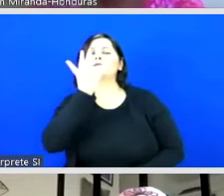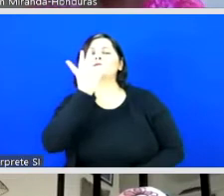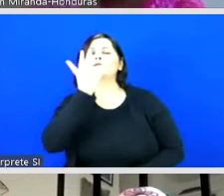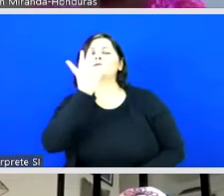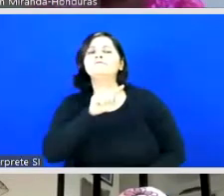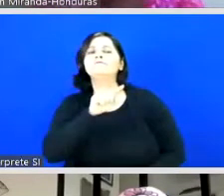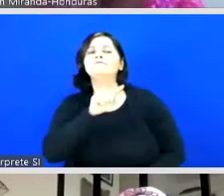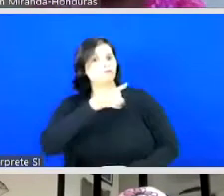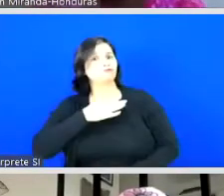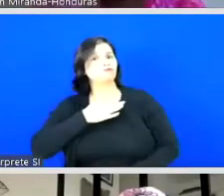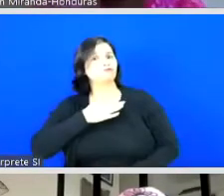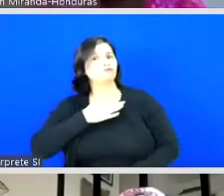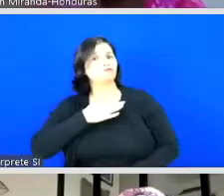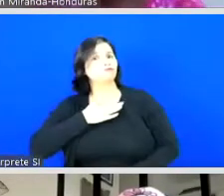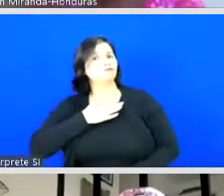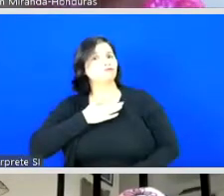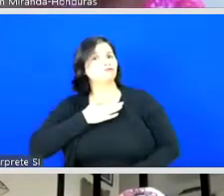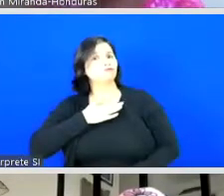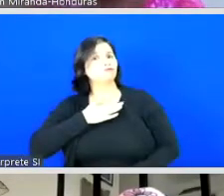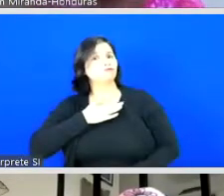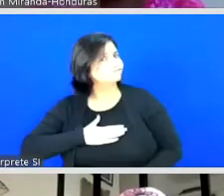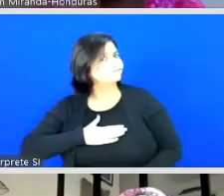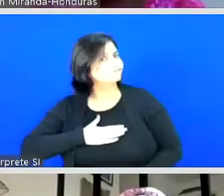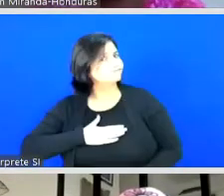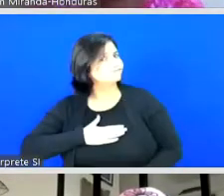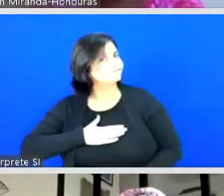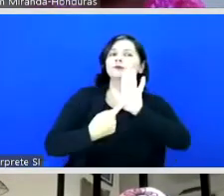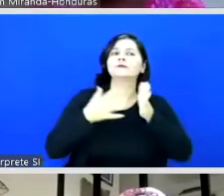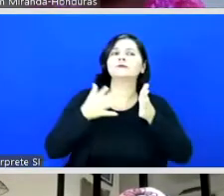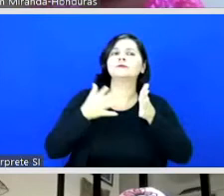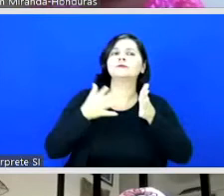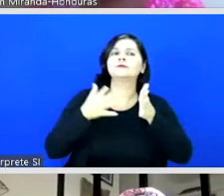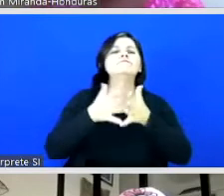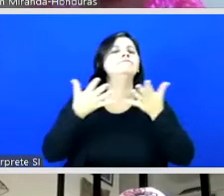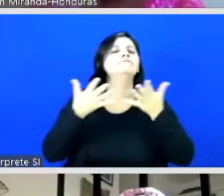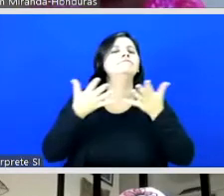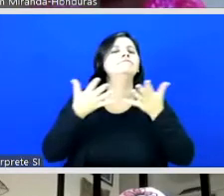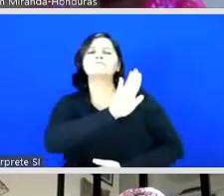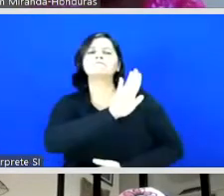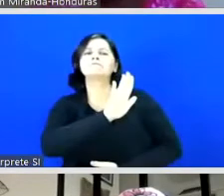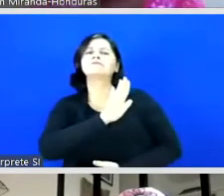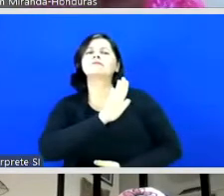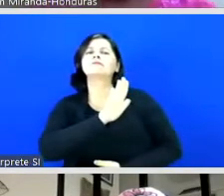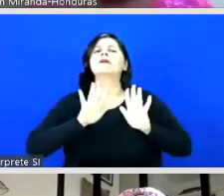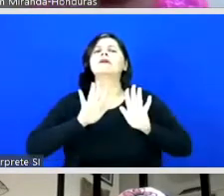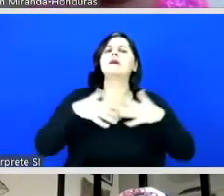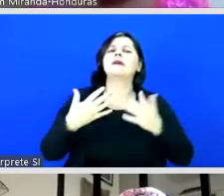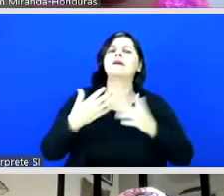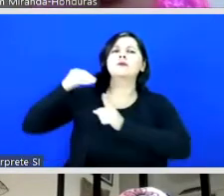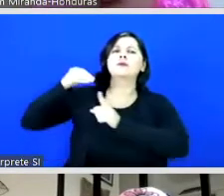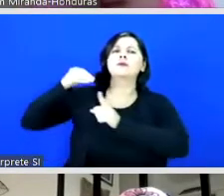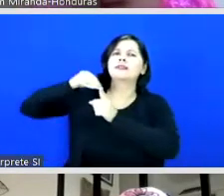where the impact of climate change is more felt in the world. So could you tell us how is climate